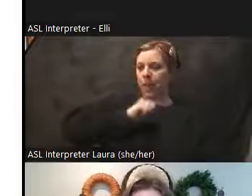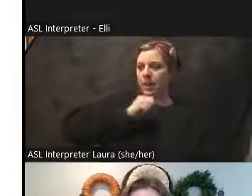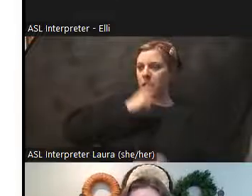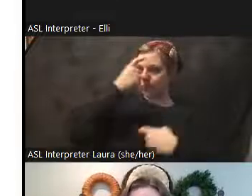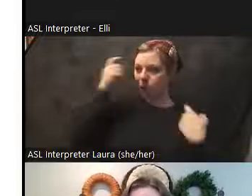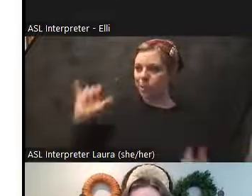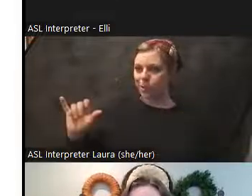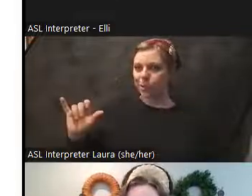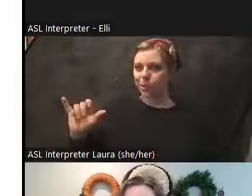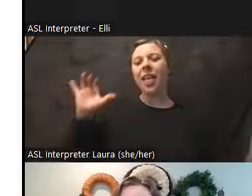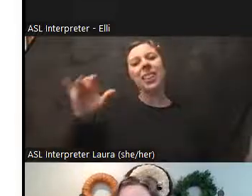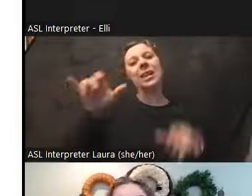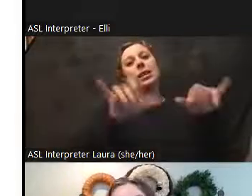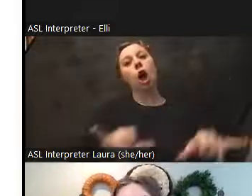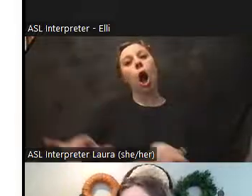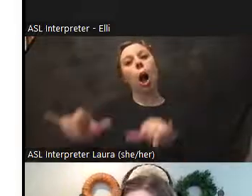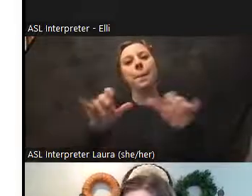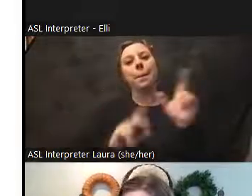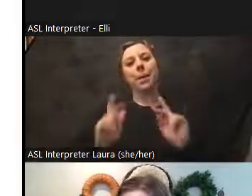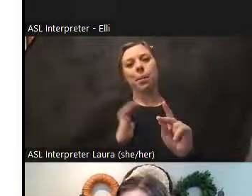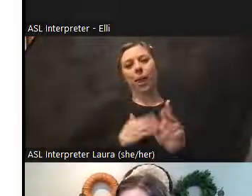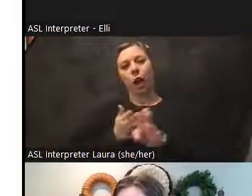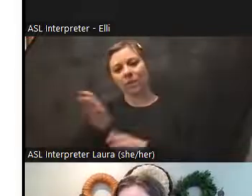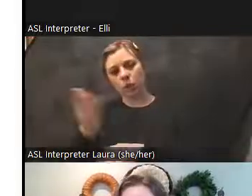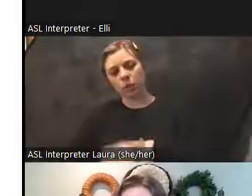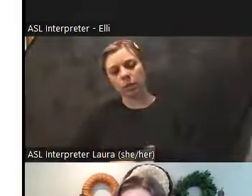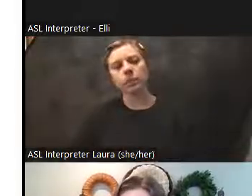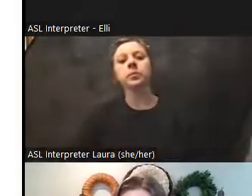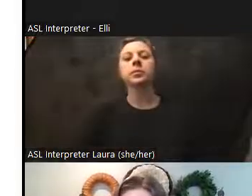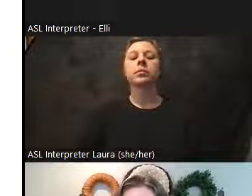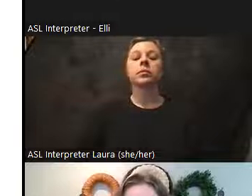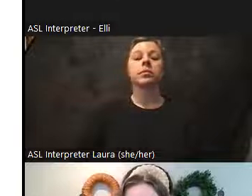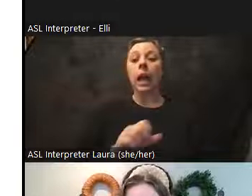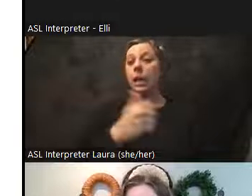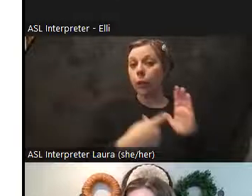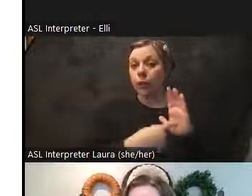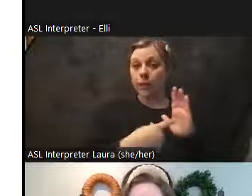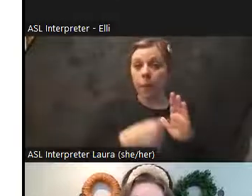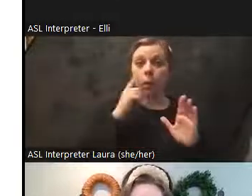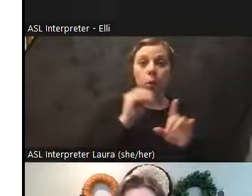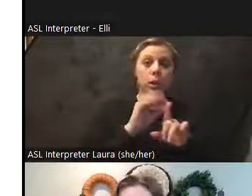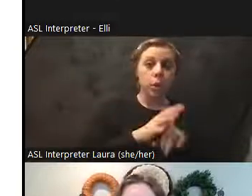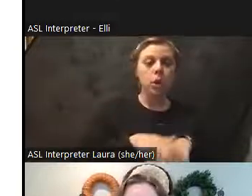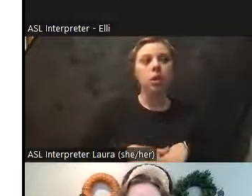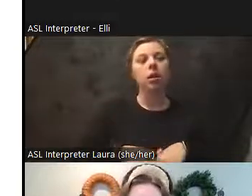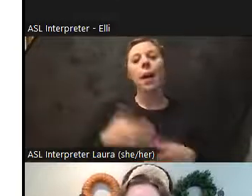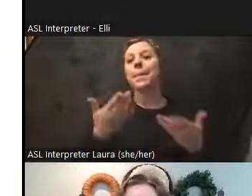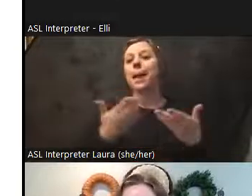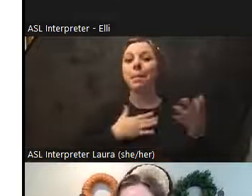indirect exposures can include learning of experiences that maybe somebody in your friend group or